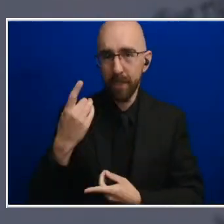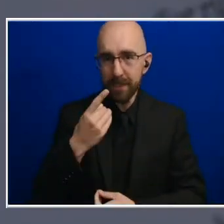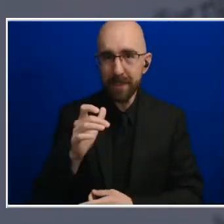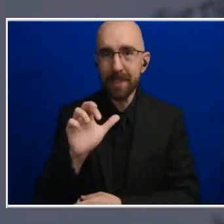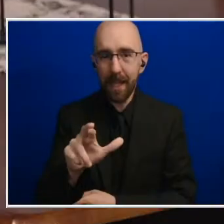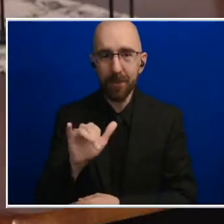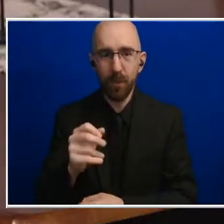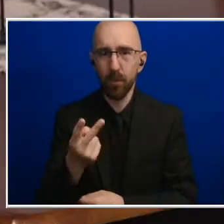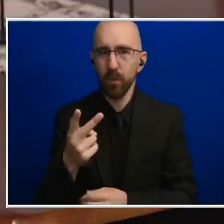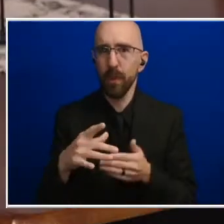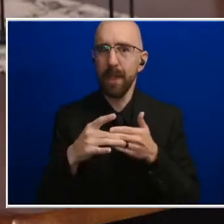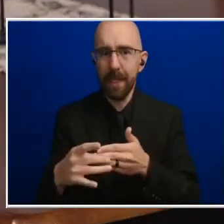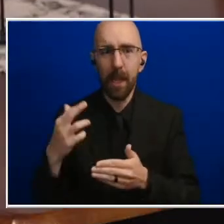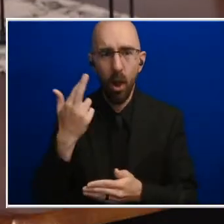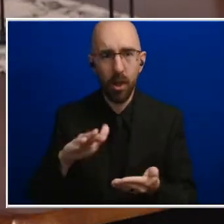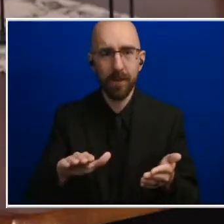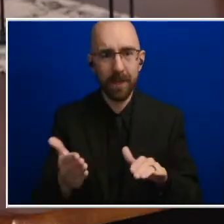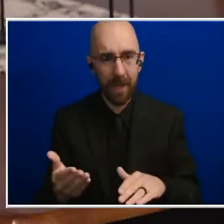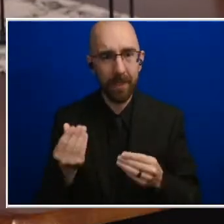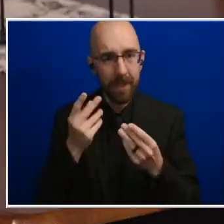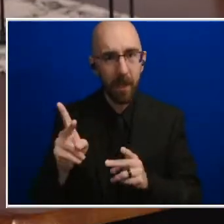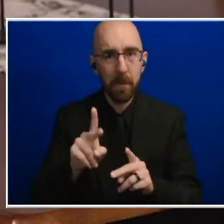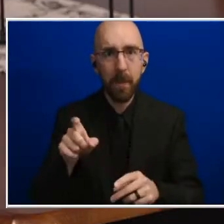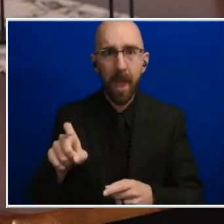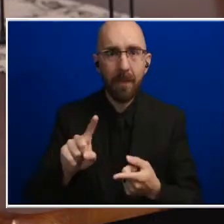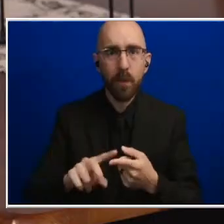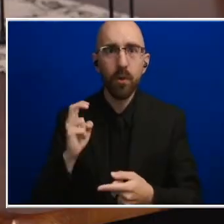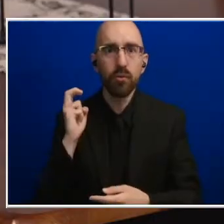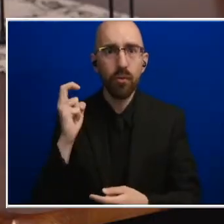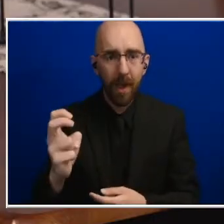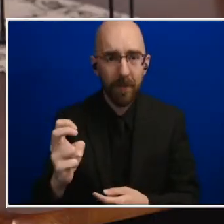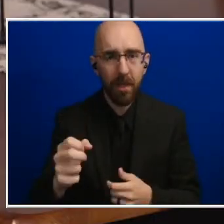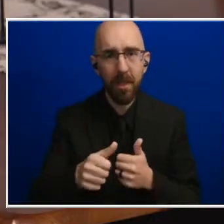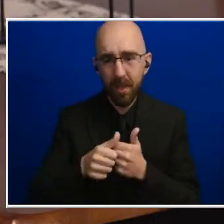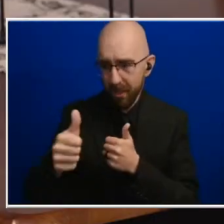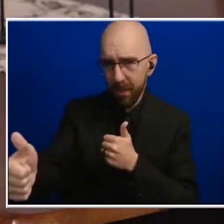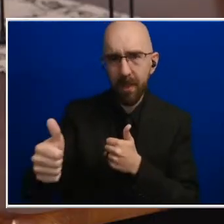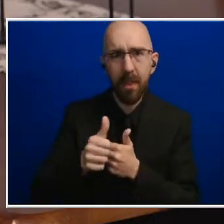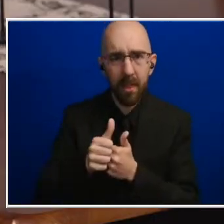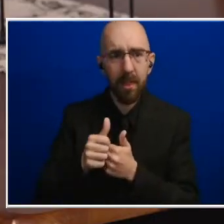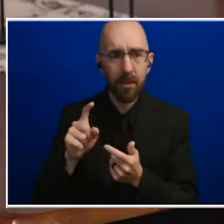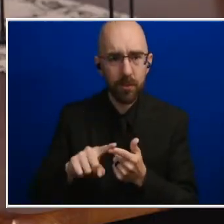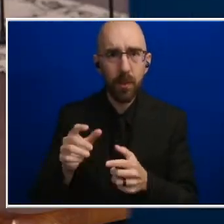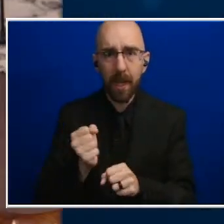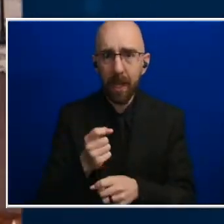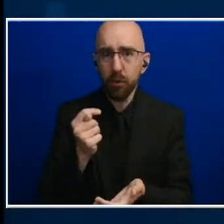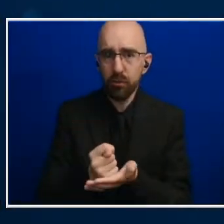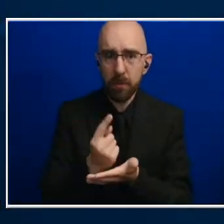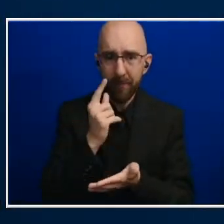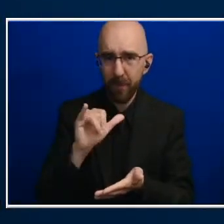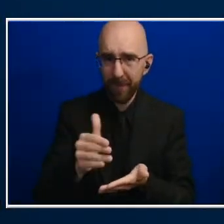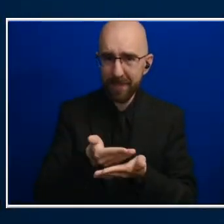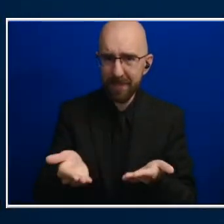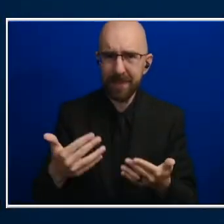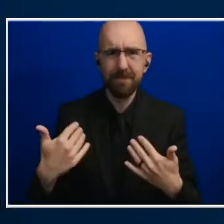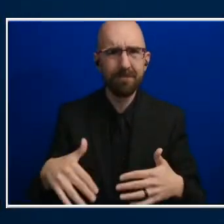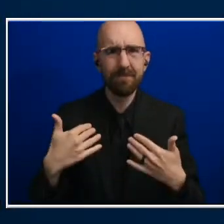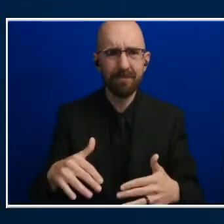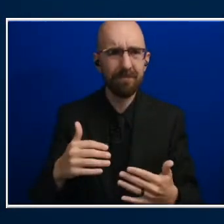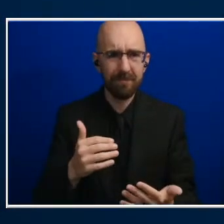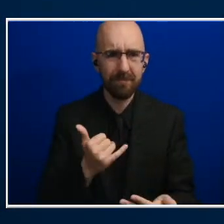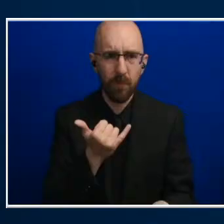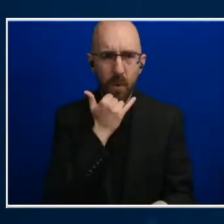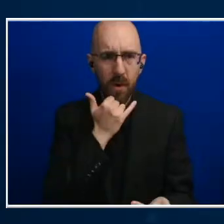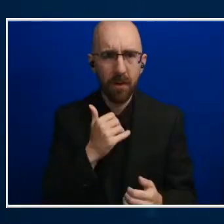causes of death. And to tell people that they have to travel this distance to get treatment for these things, I think is tremendously wrong. If you look at the